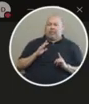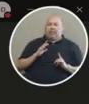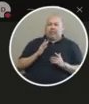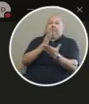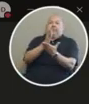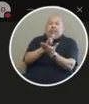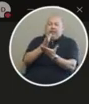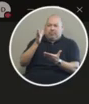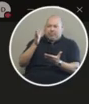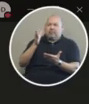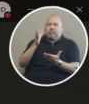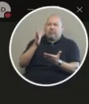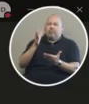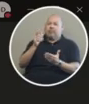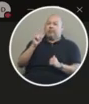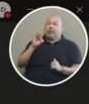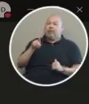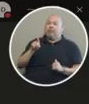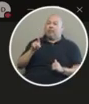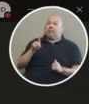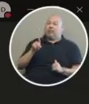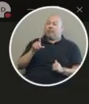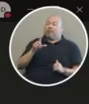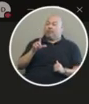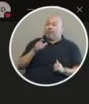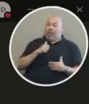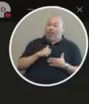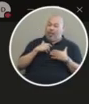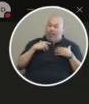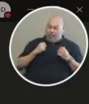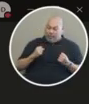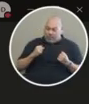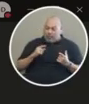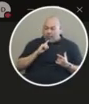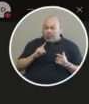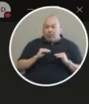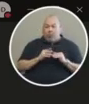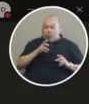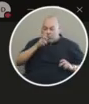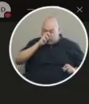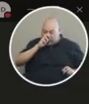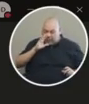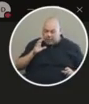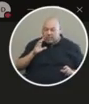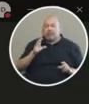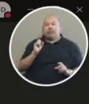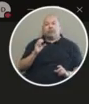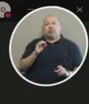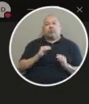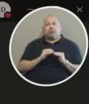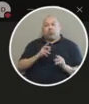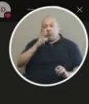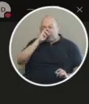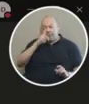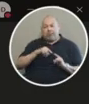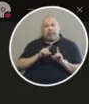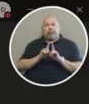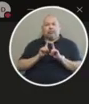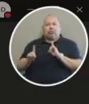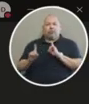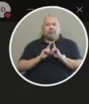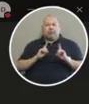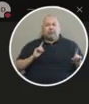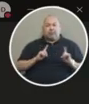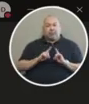might be stopped if the directives, the health directives, are more stricter. If they're stricter because of social